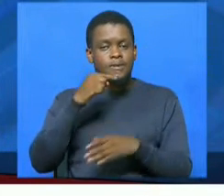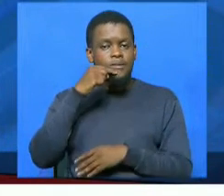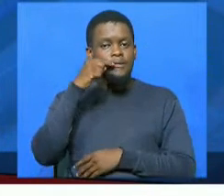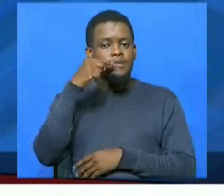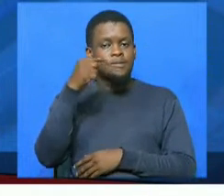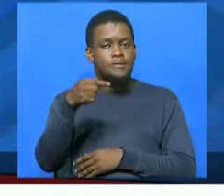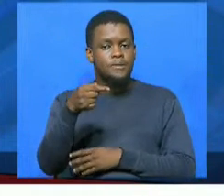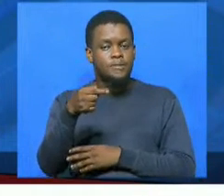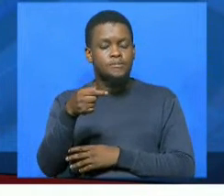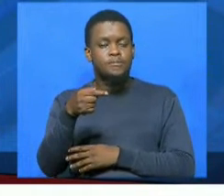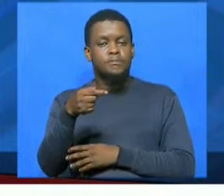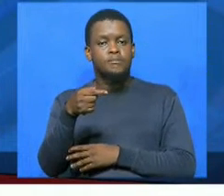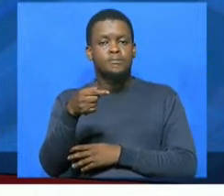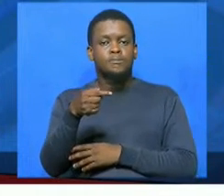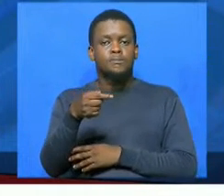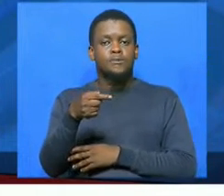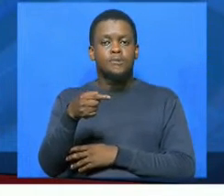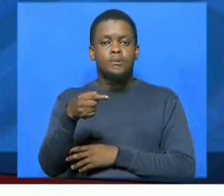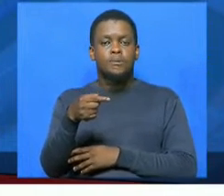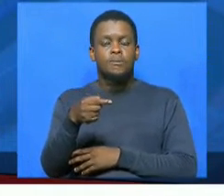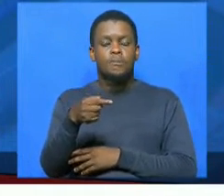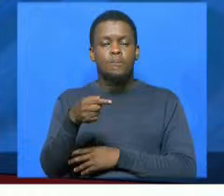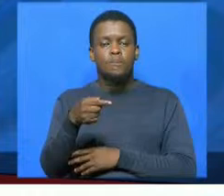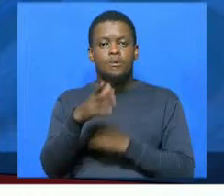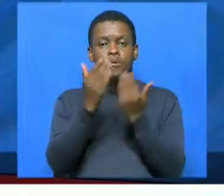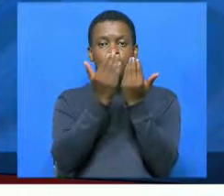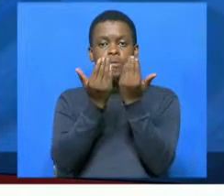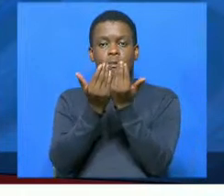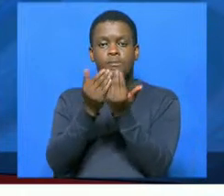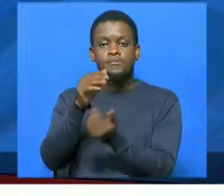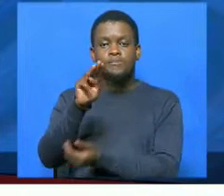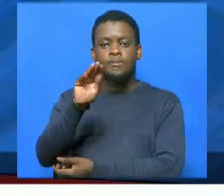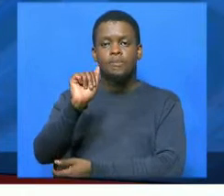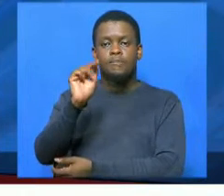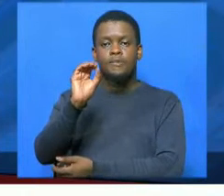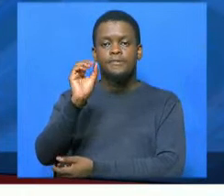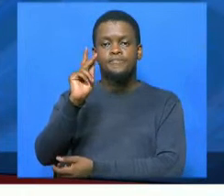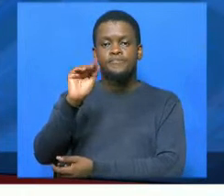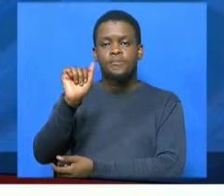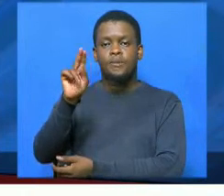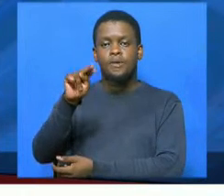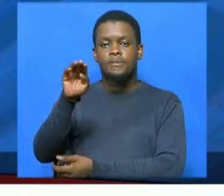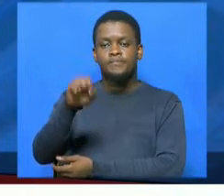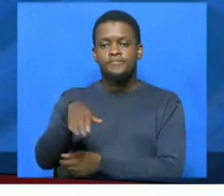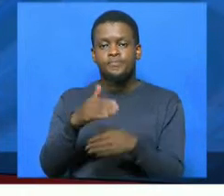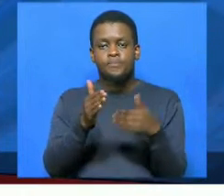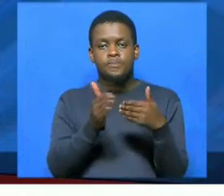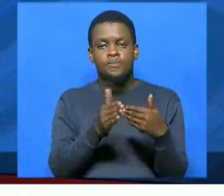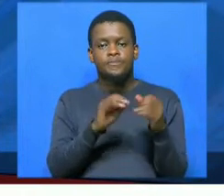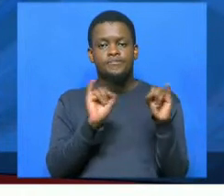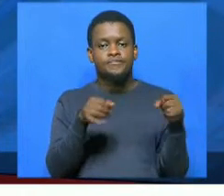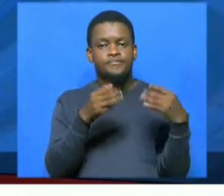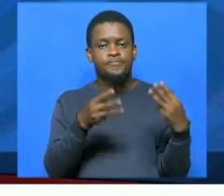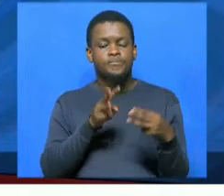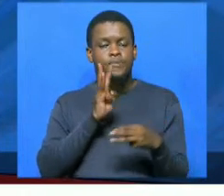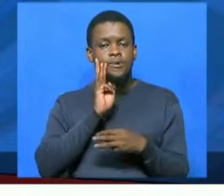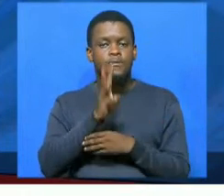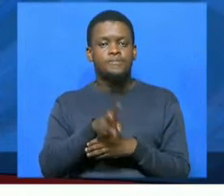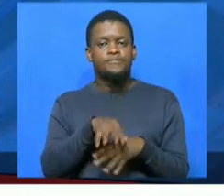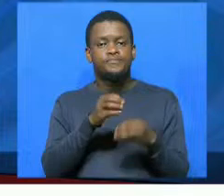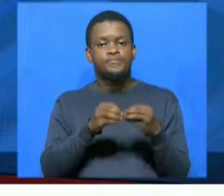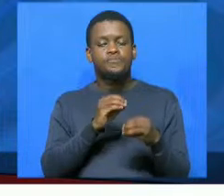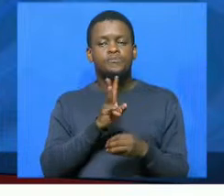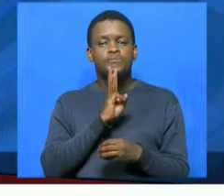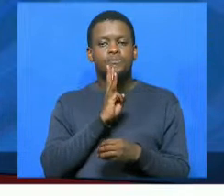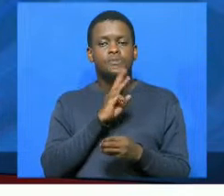Mogale Junior Secondary School in Maokani near Jwaneng will address water shortage that has been disrupting learning. The